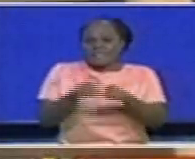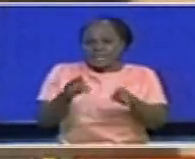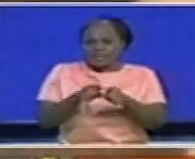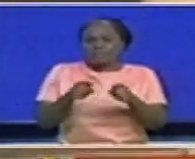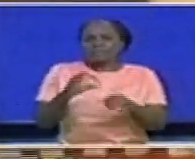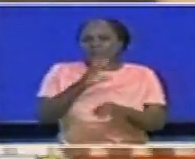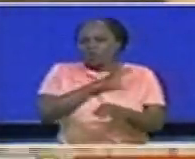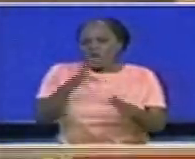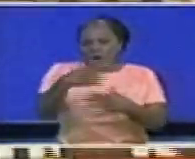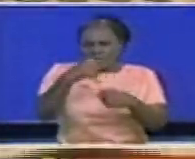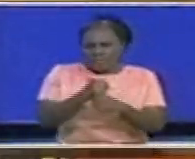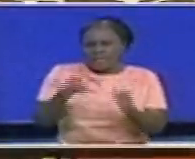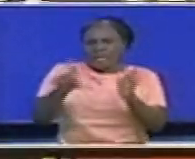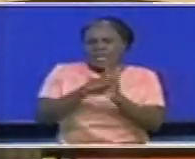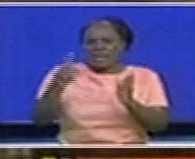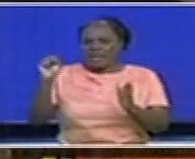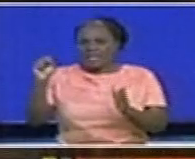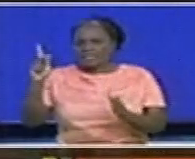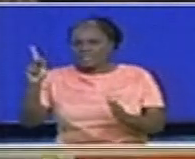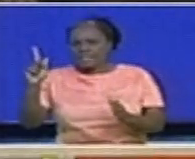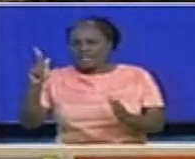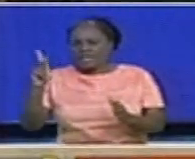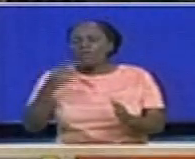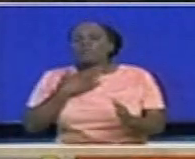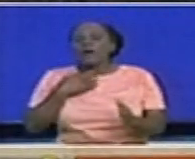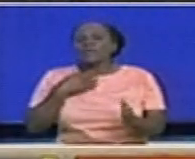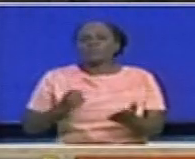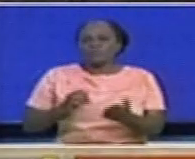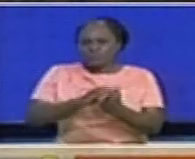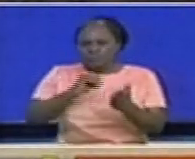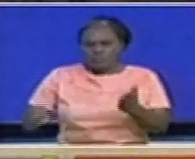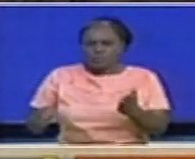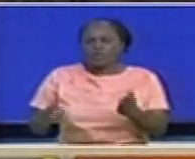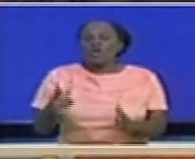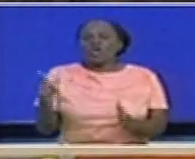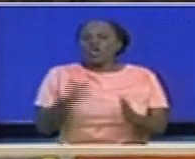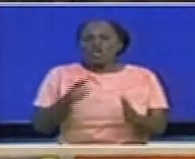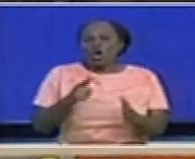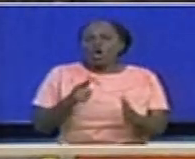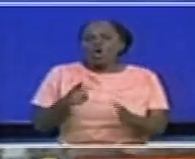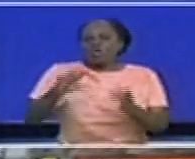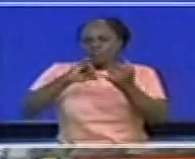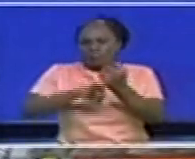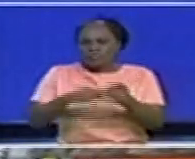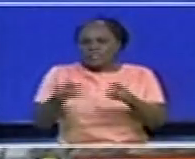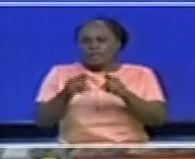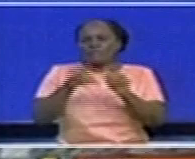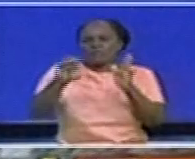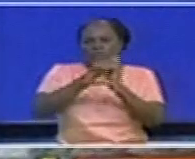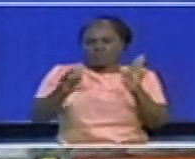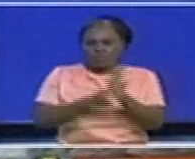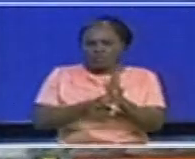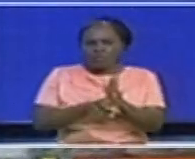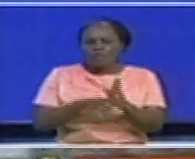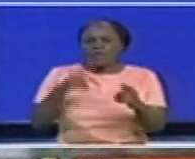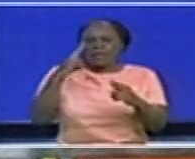cha mawakili nchini LSK kimetaka kufutwa kwa sheria za ndoa zisizoambatana na katiba. If land is held in the name of